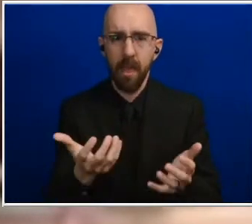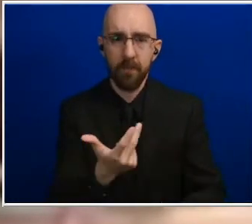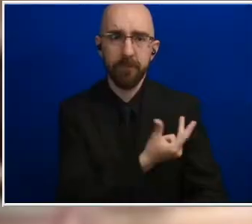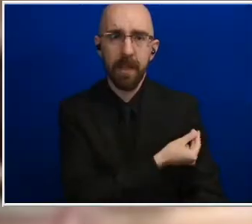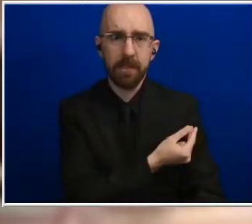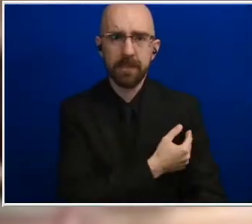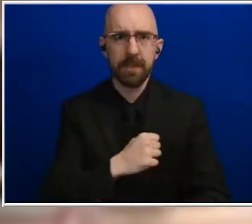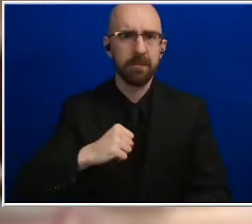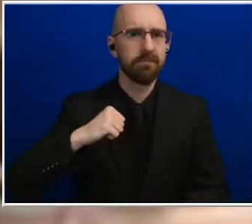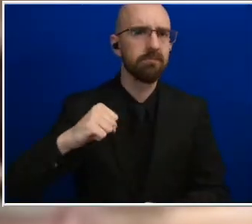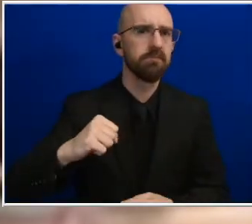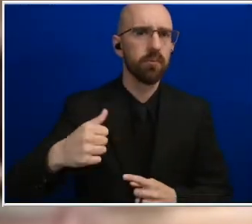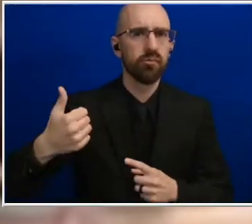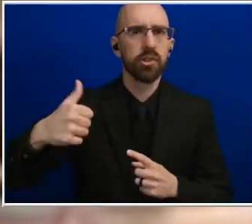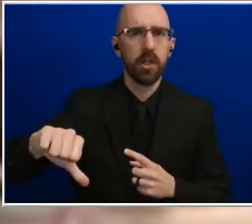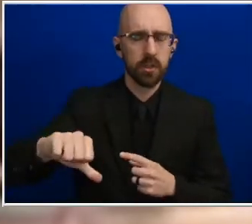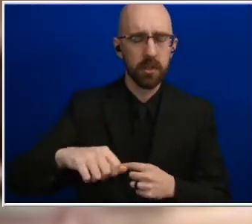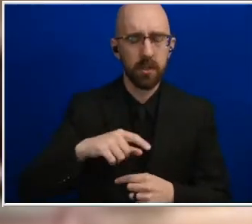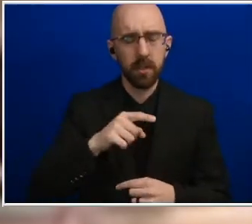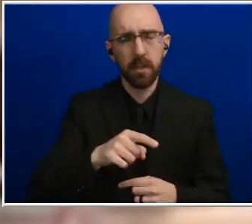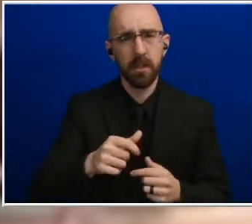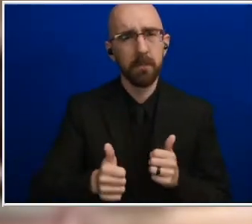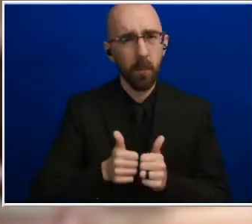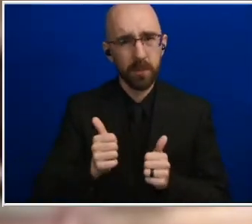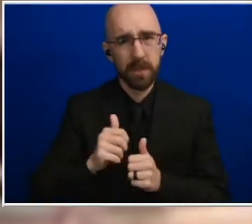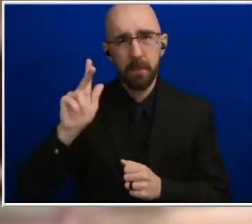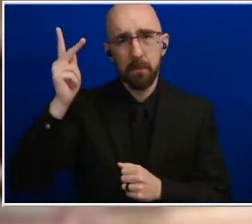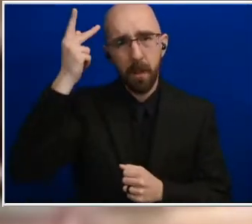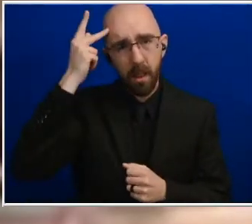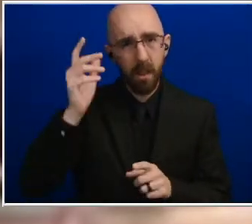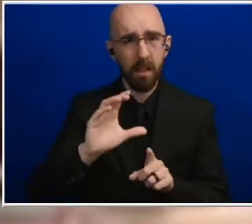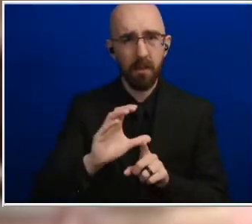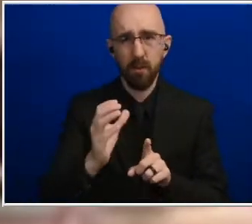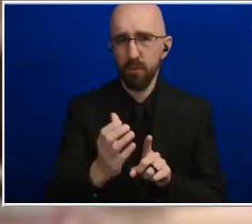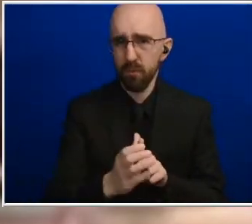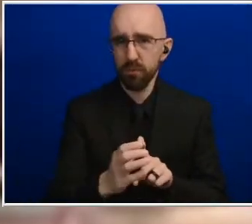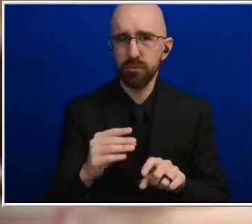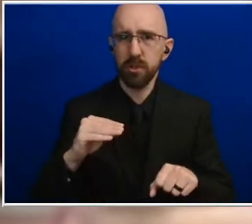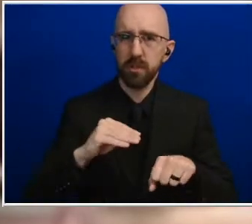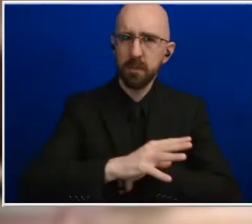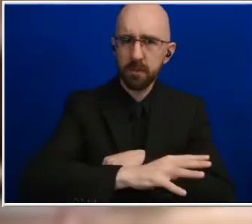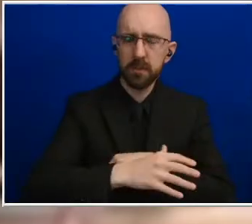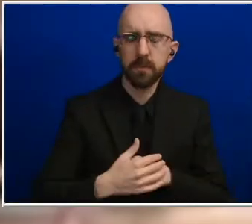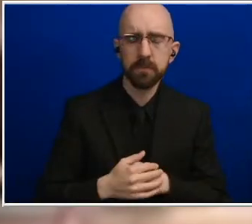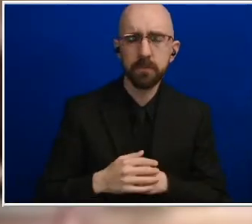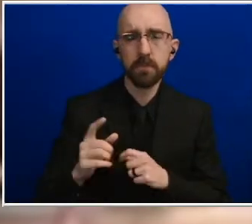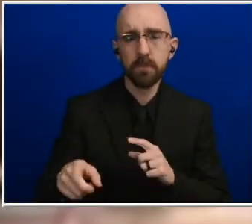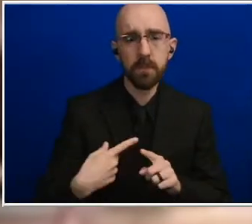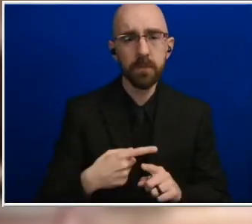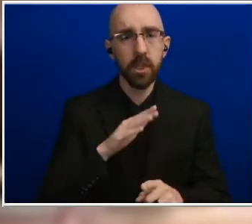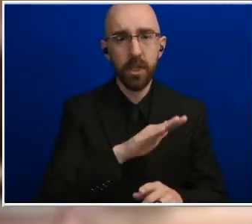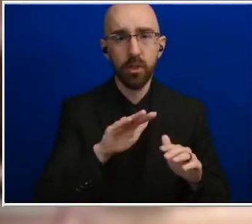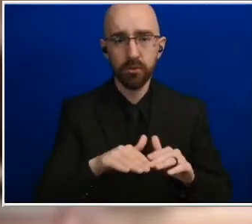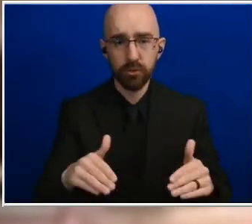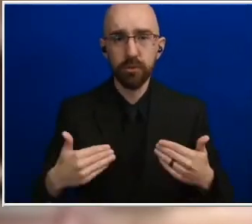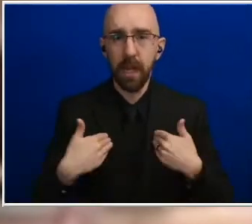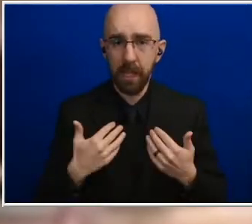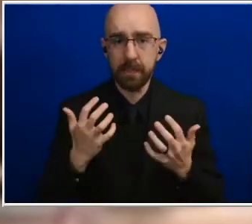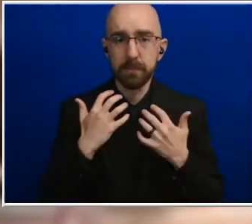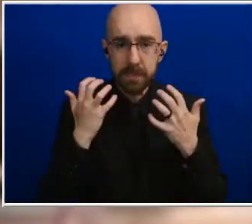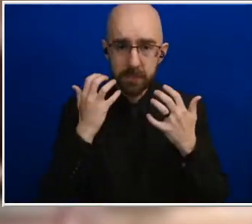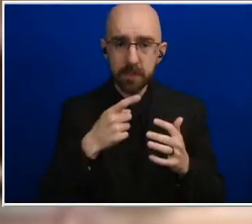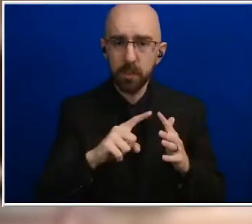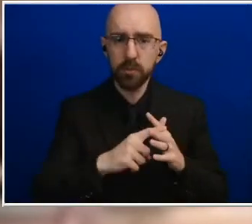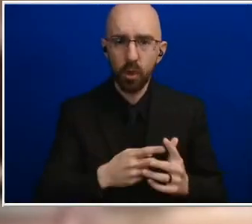rejection, is primarily political and cultural. Once one of their children has measles and then they start to